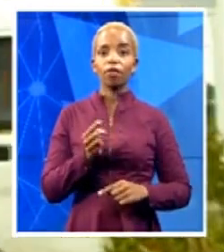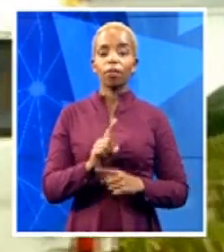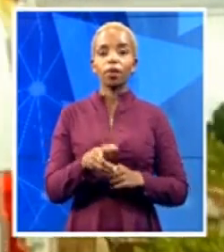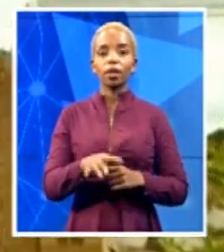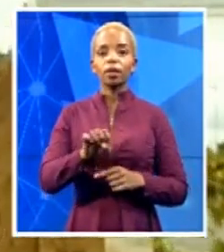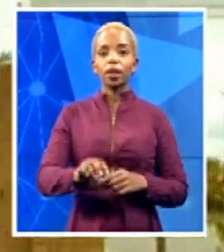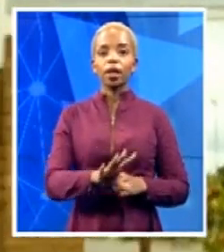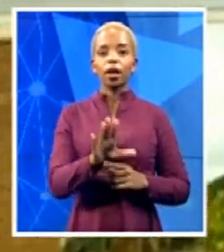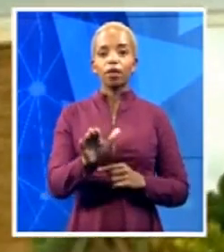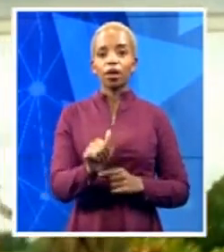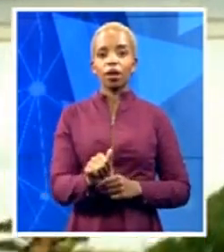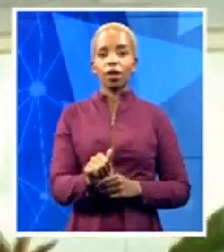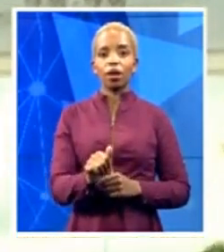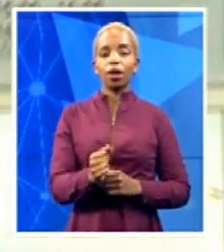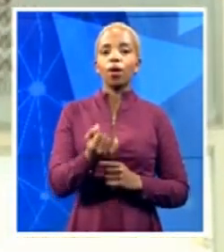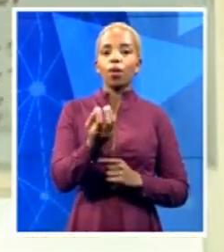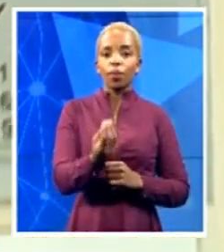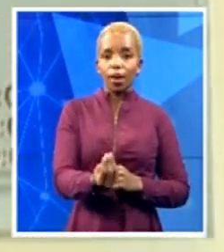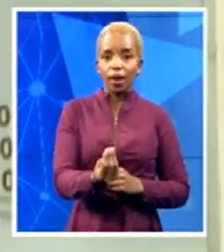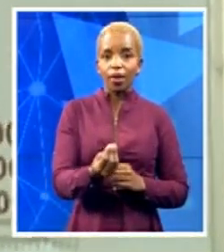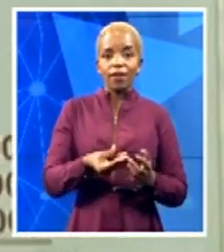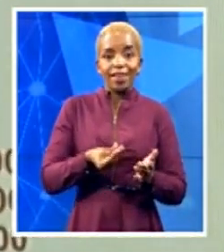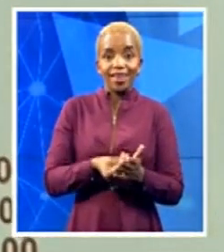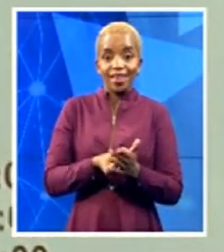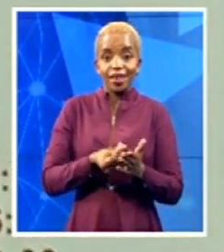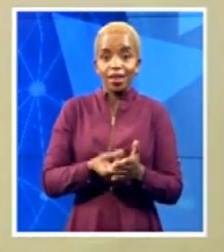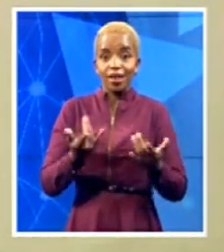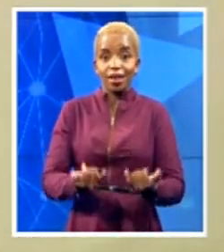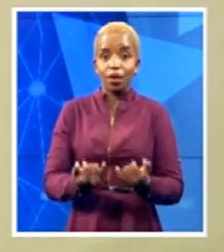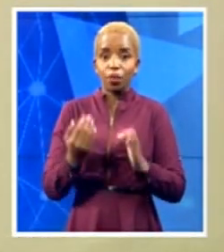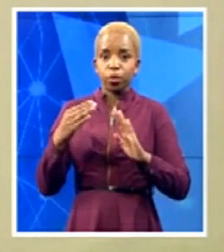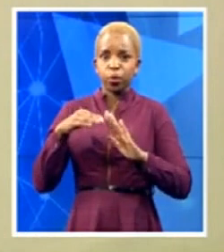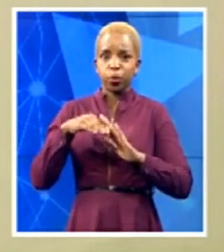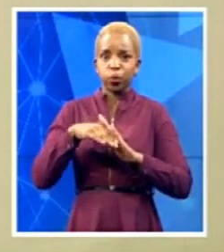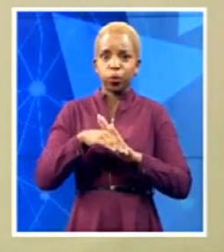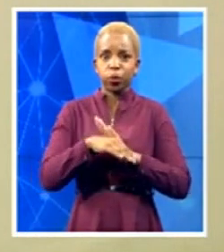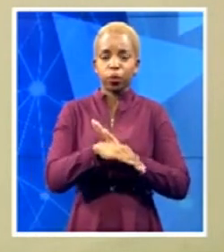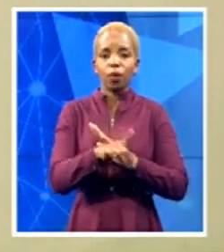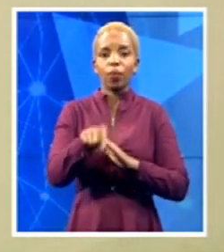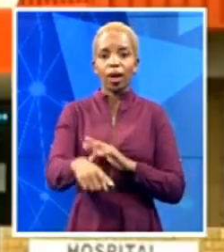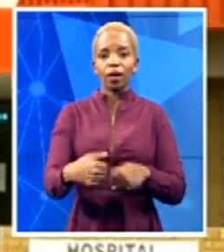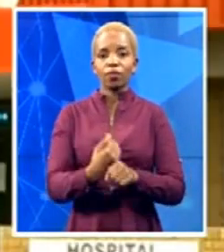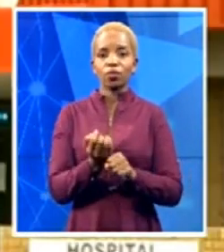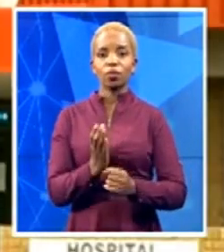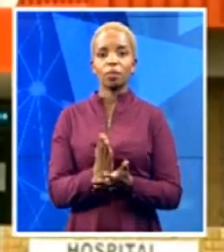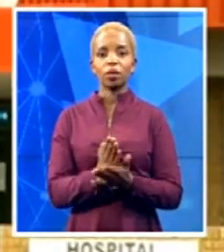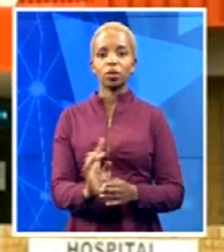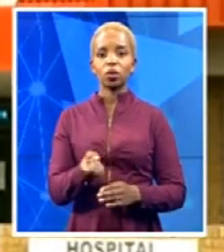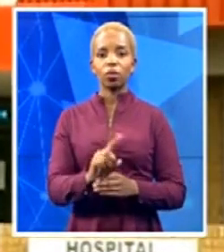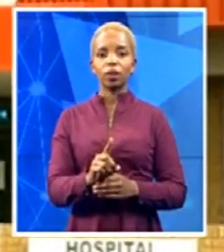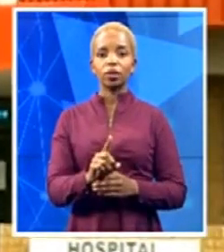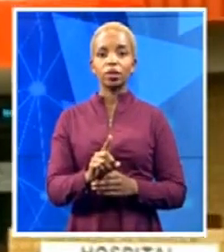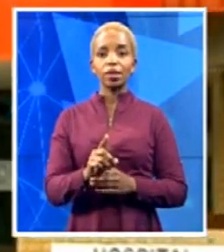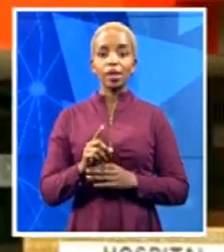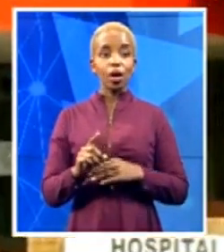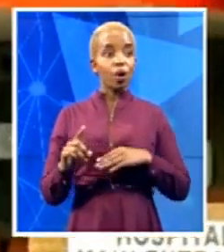the economic collapse that we have to make sure that we're trying to prevent. So to that extent, wherever it is possible to see